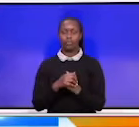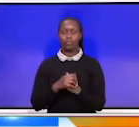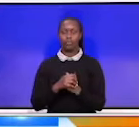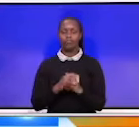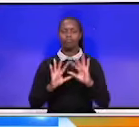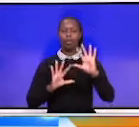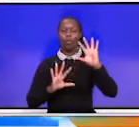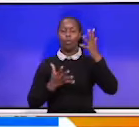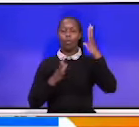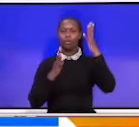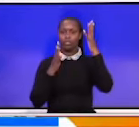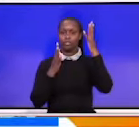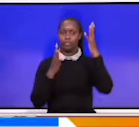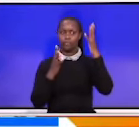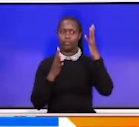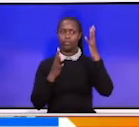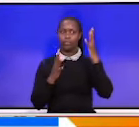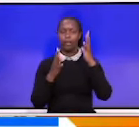Congratulations, James.